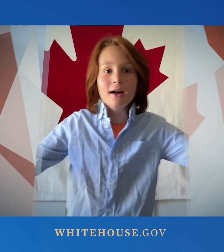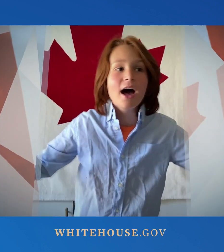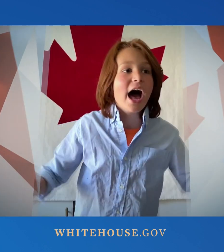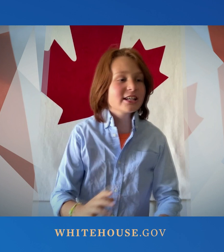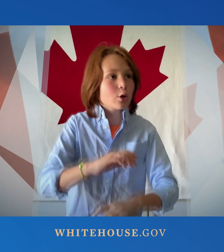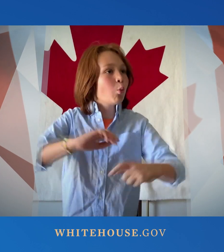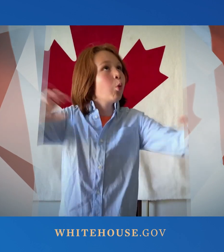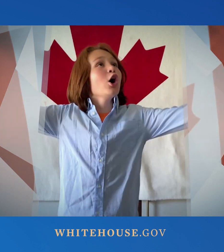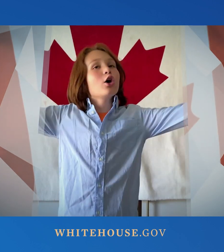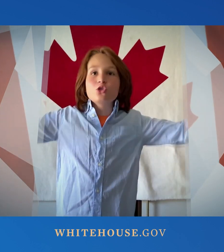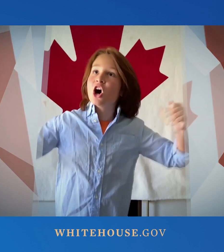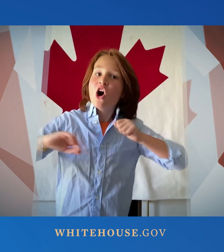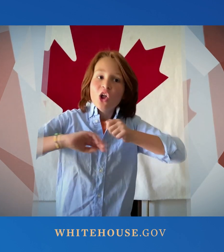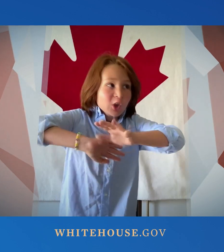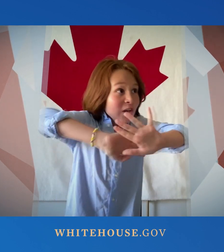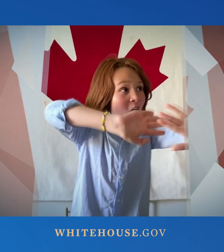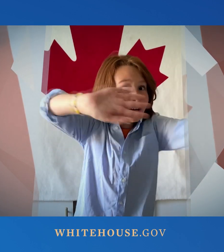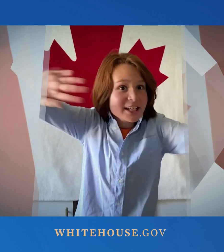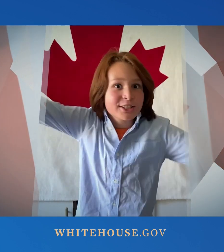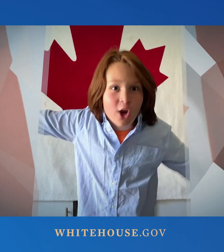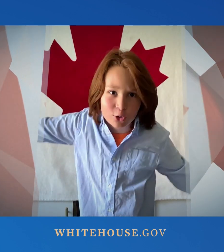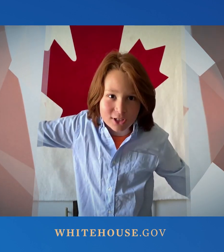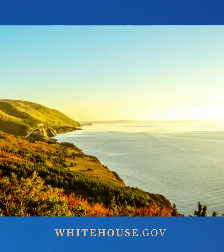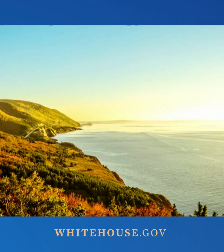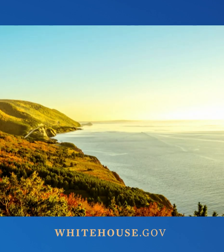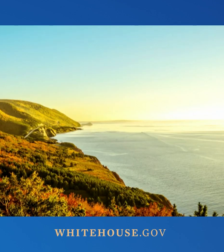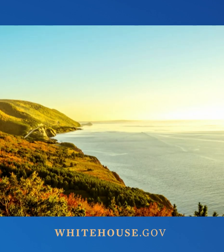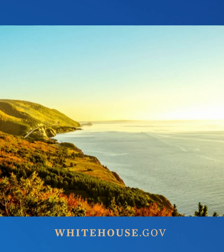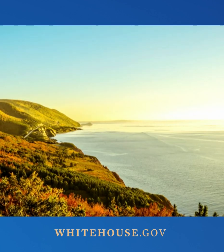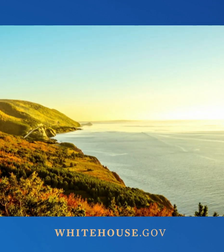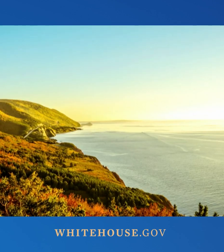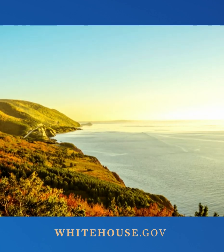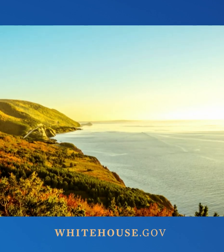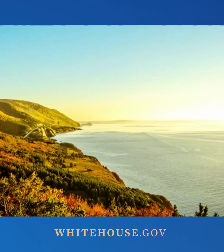Canada has the world's longest coastline.